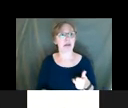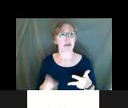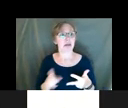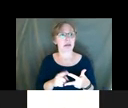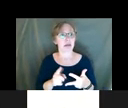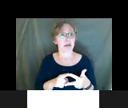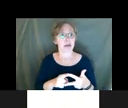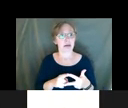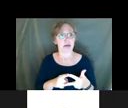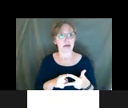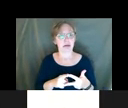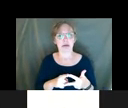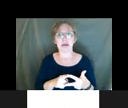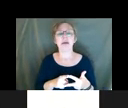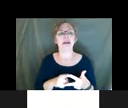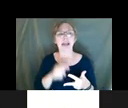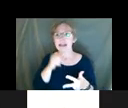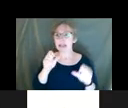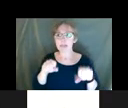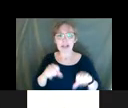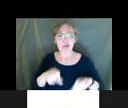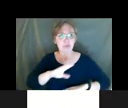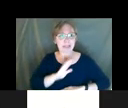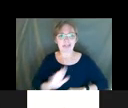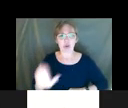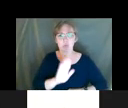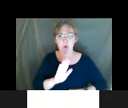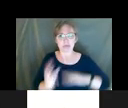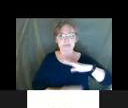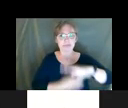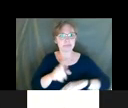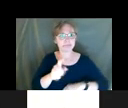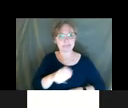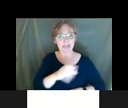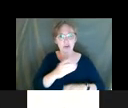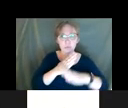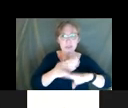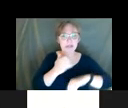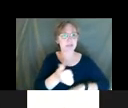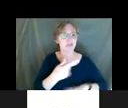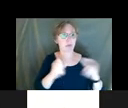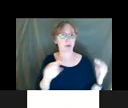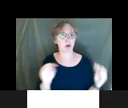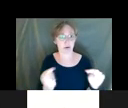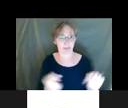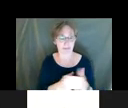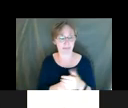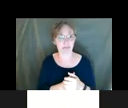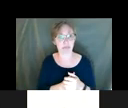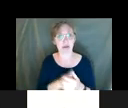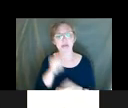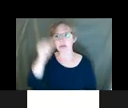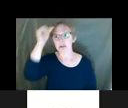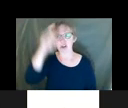an inability to meet essential needs or to protect oneself from harm. The adult must be